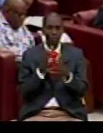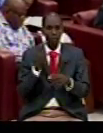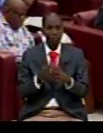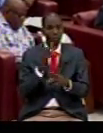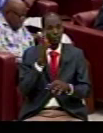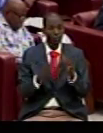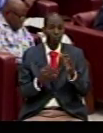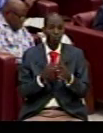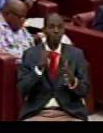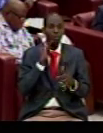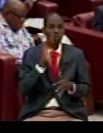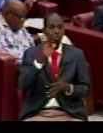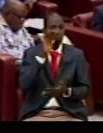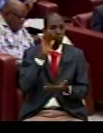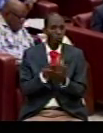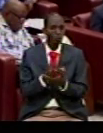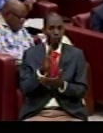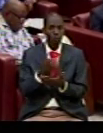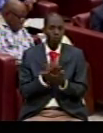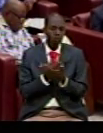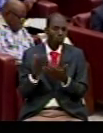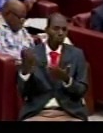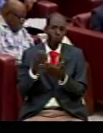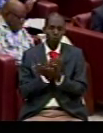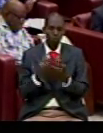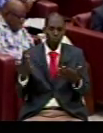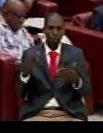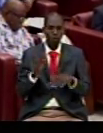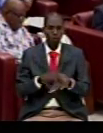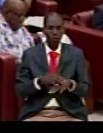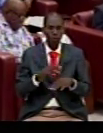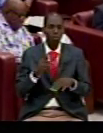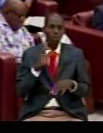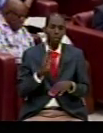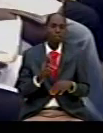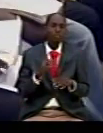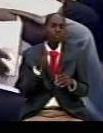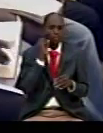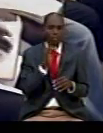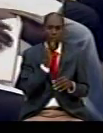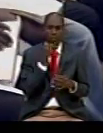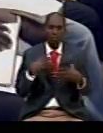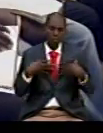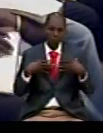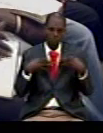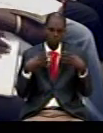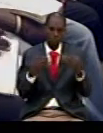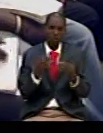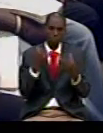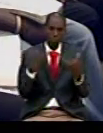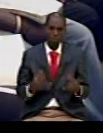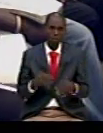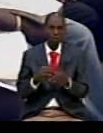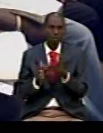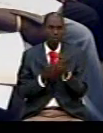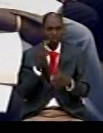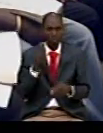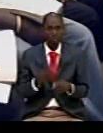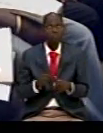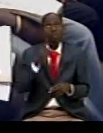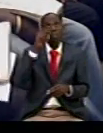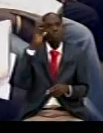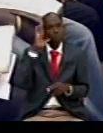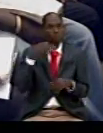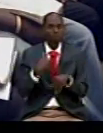you spent quite a lot, that wife is well tonight. It will make you whole. A